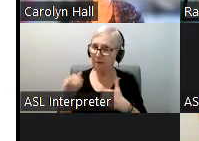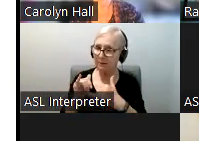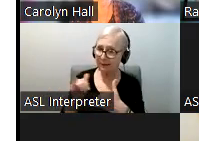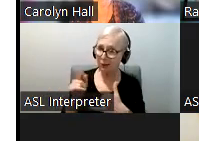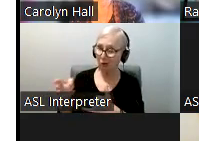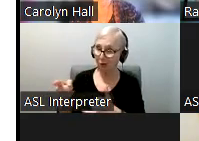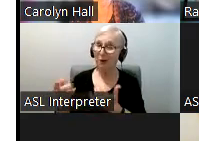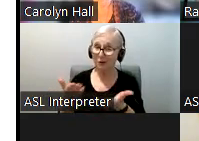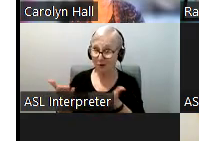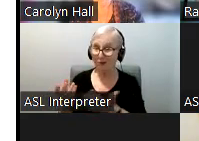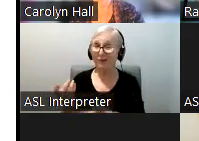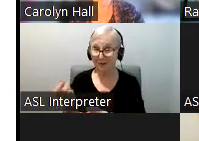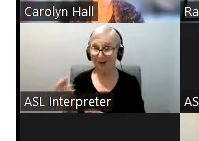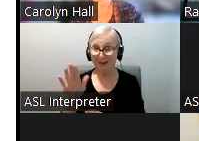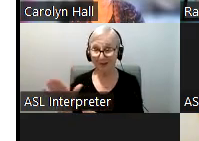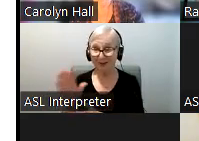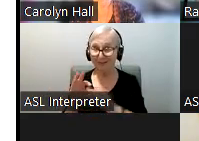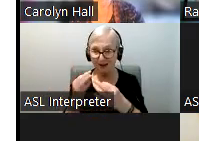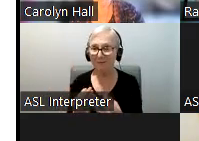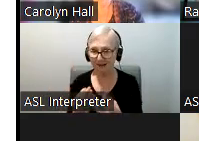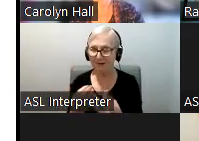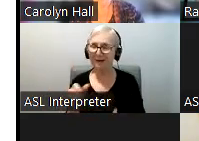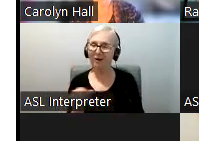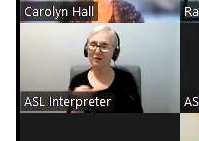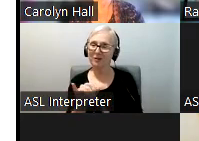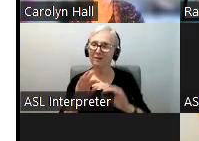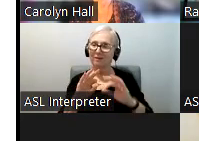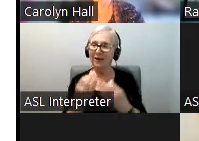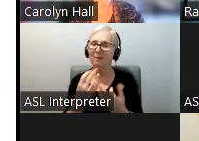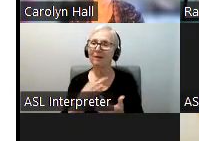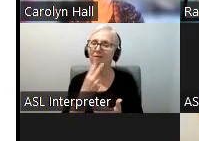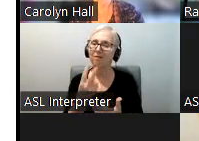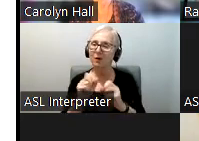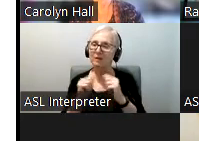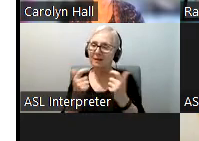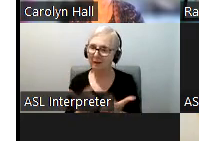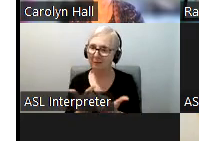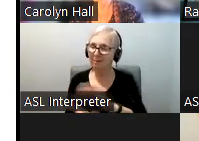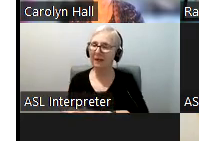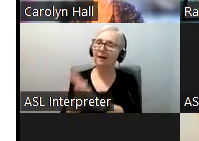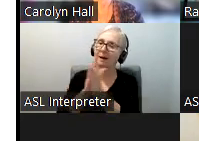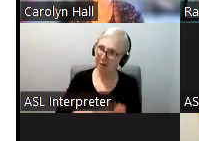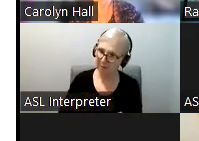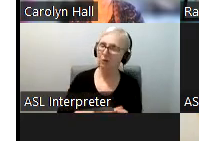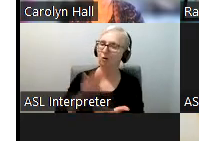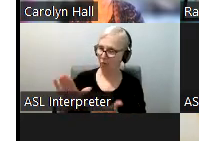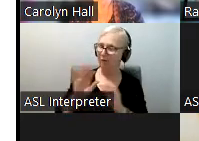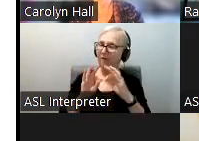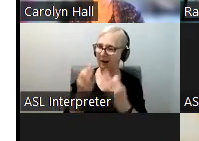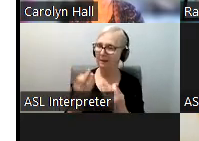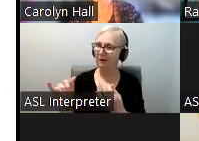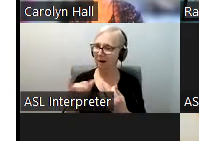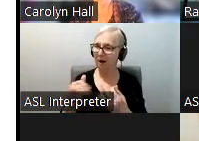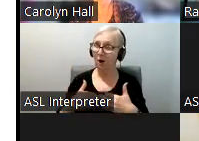dog is their family. And then Family Voice Council also plays a part in being a family once we were created. But our youngest